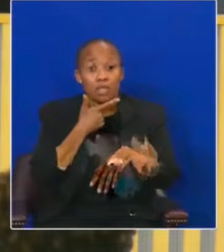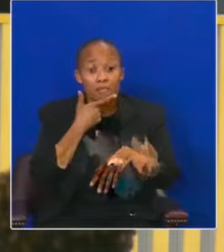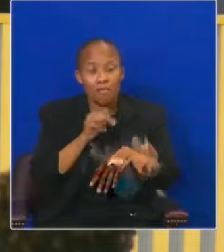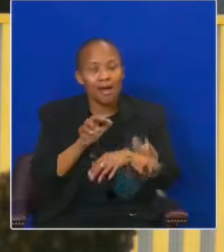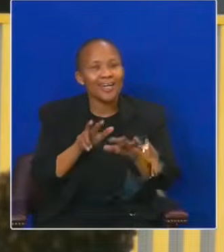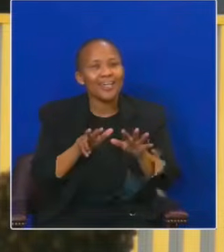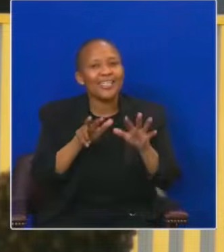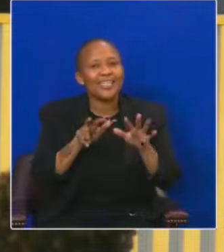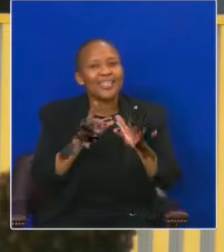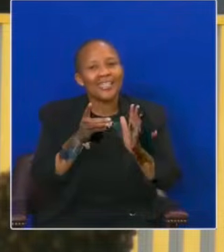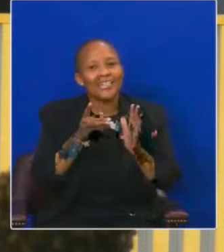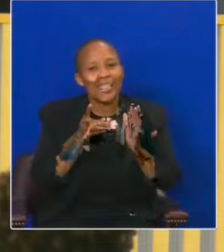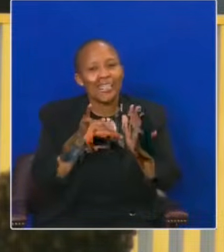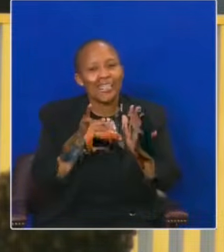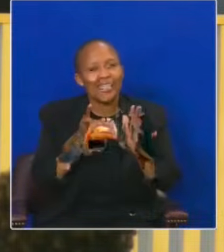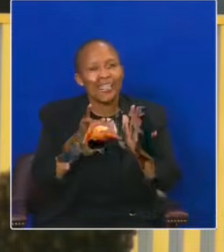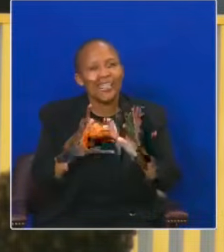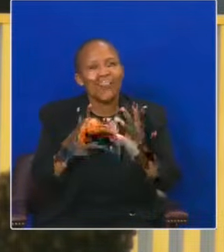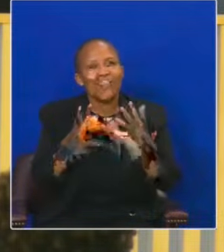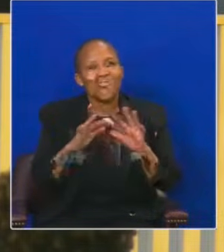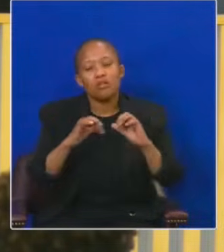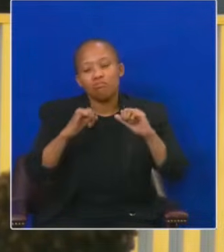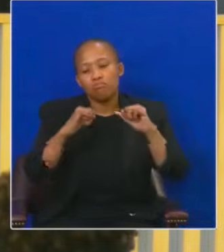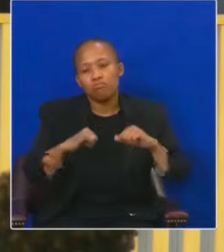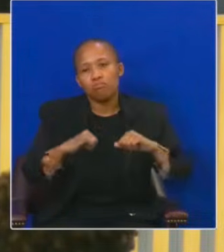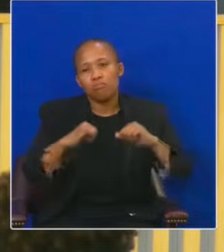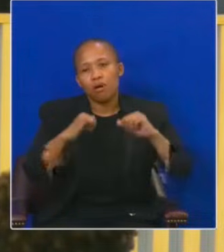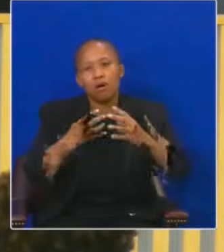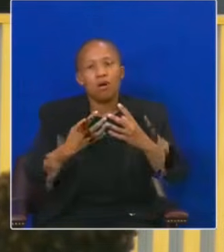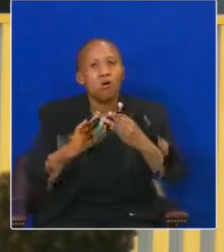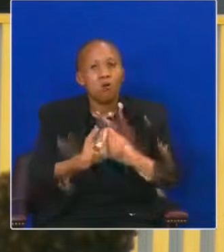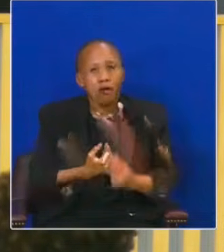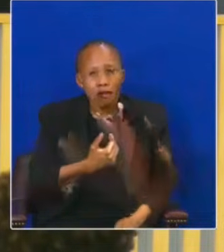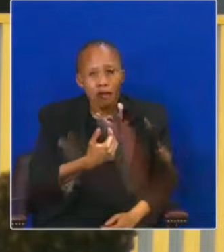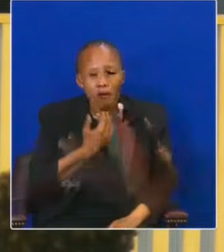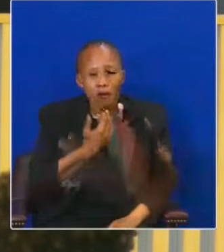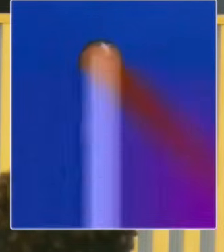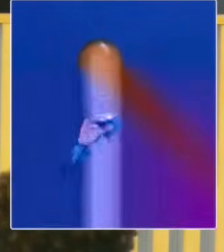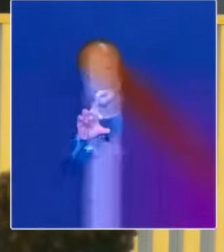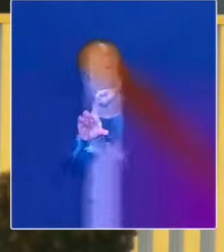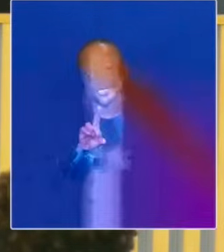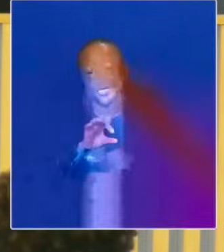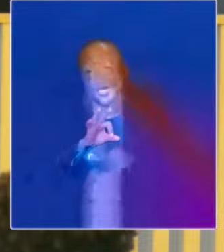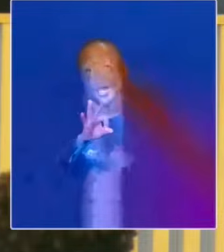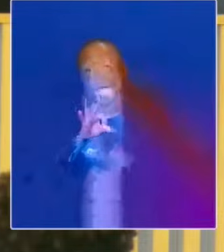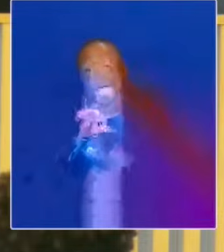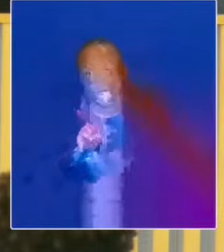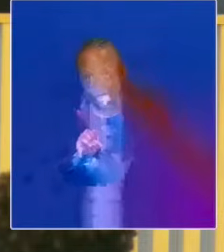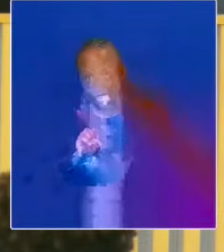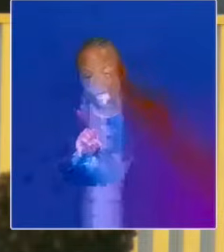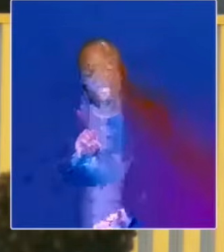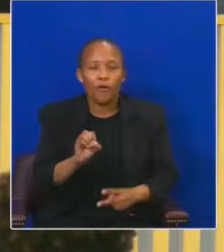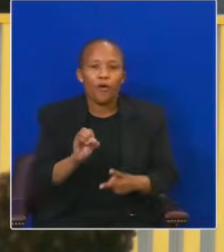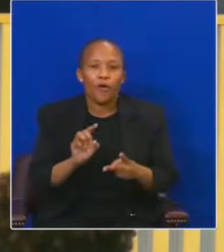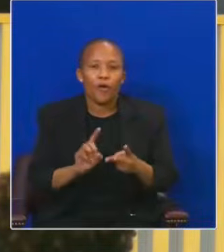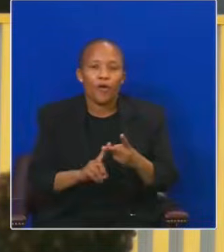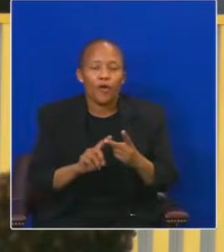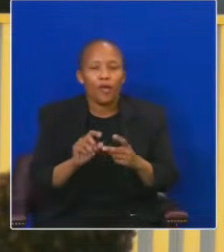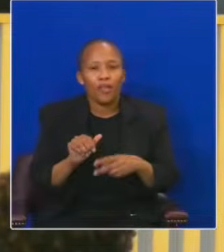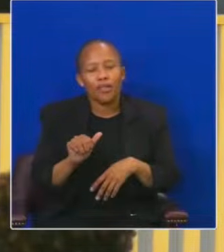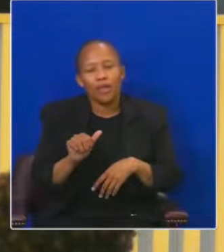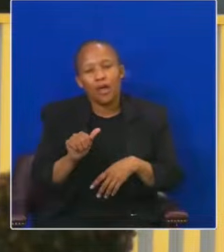upon with the DFO and the what we call a responsible